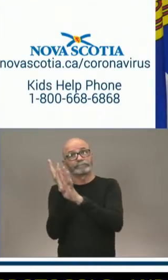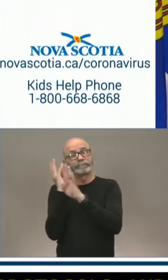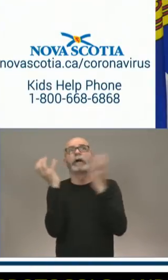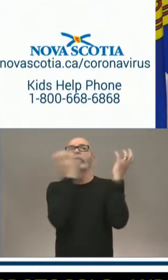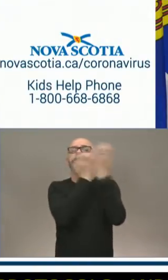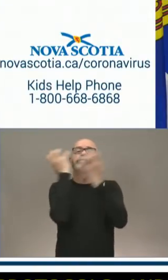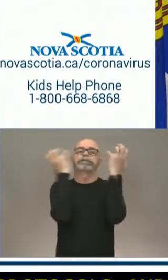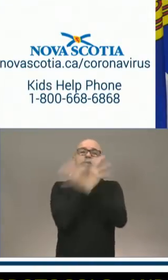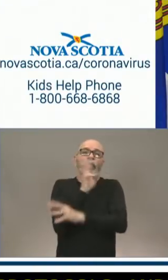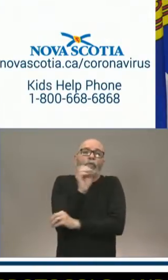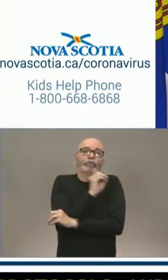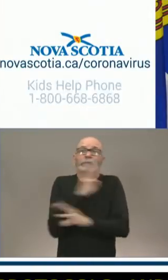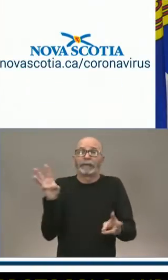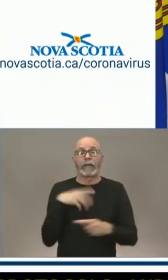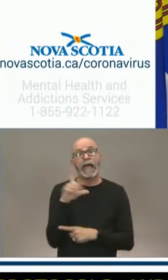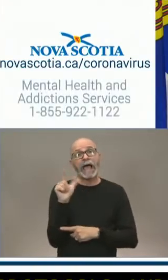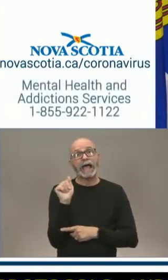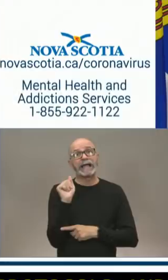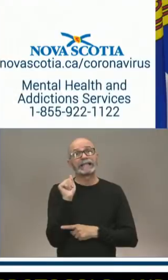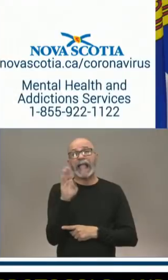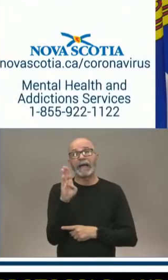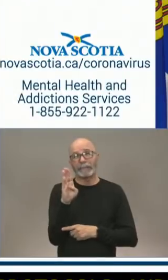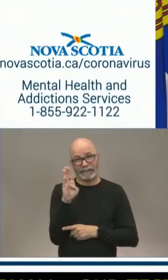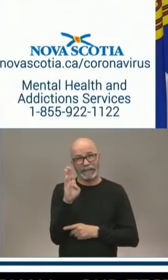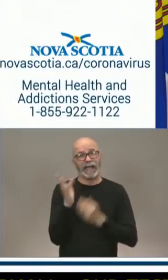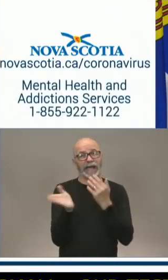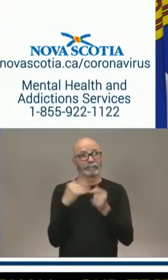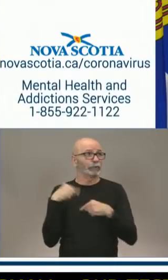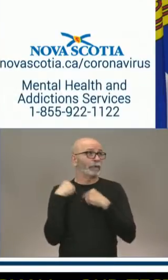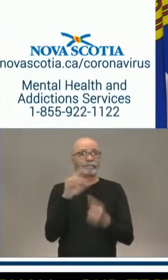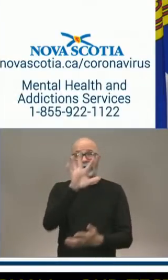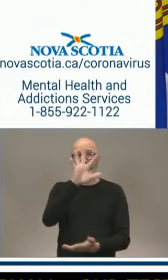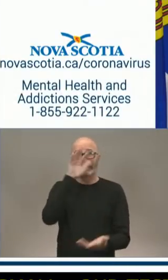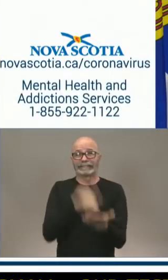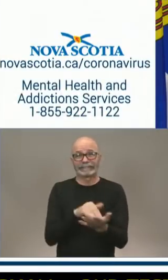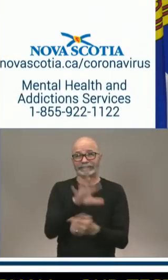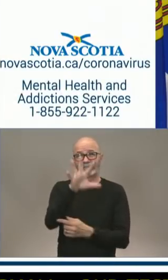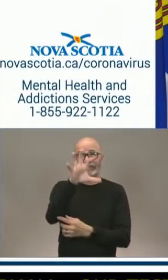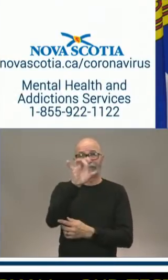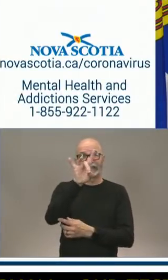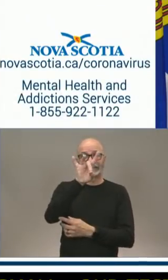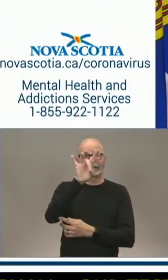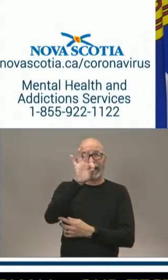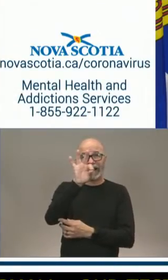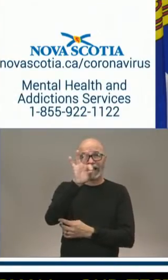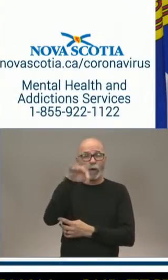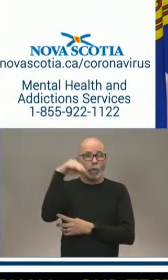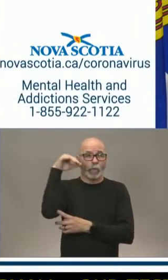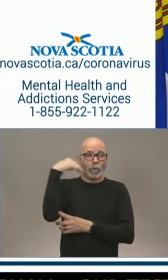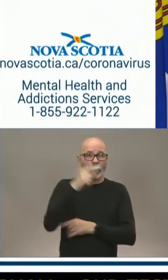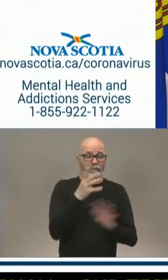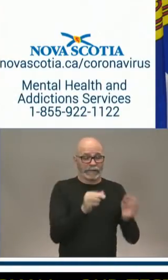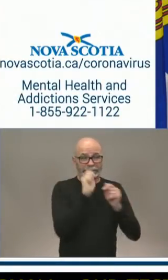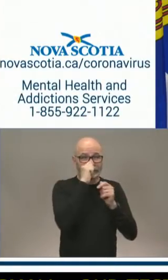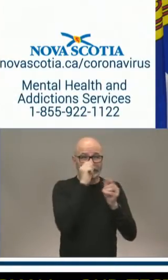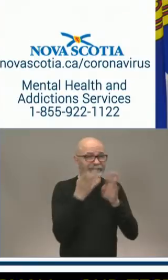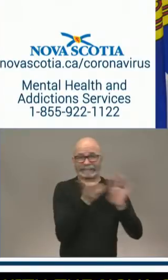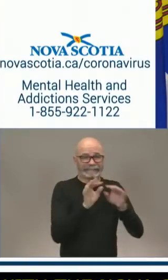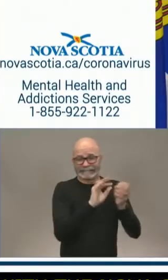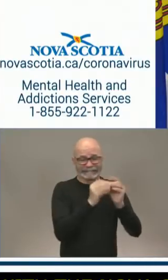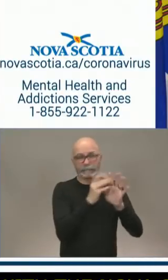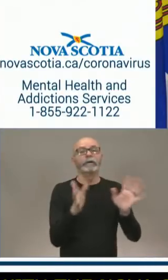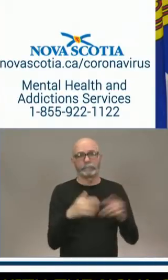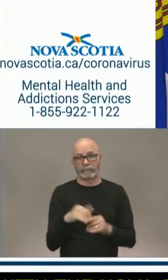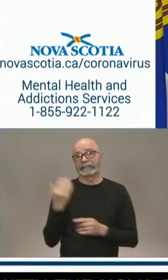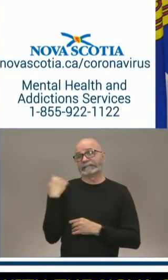completing 5,589 tests yesterday. We actually hit a record high earlier this week with